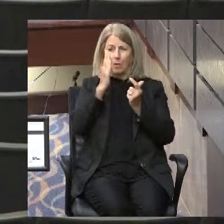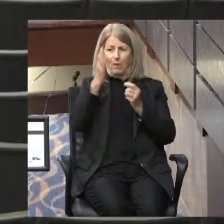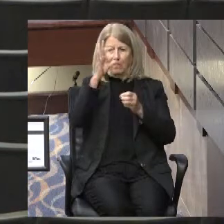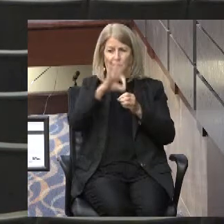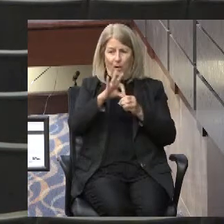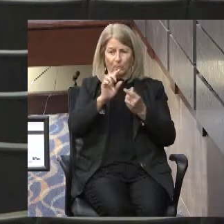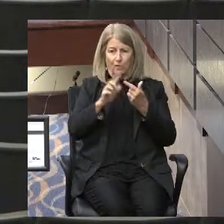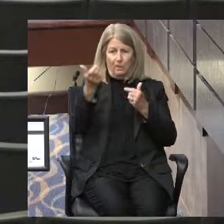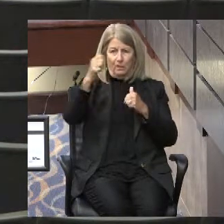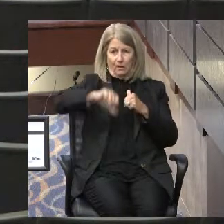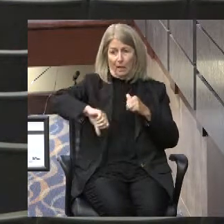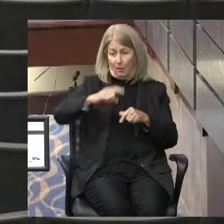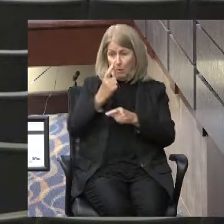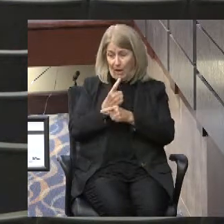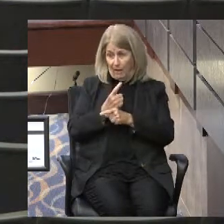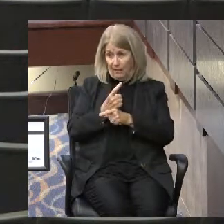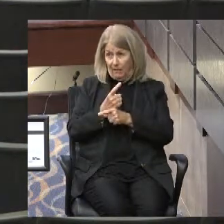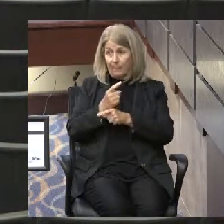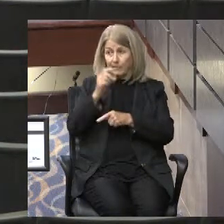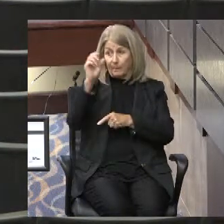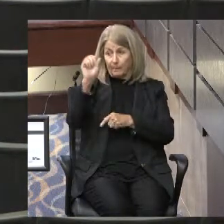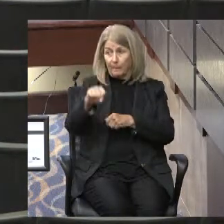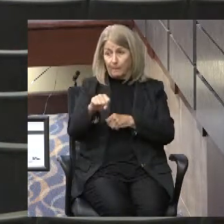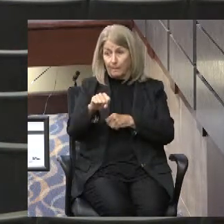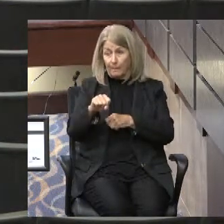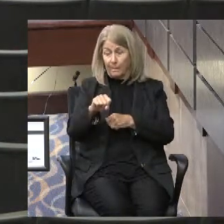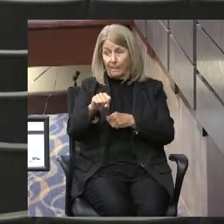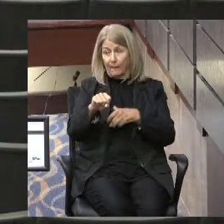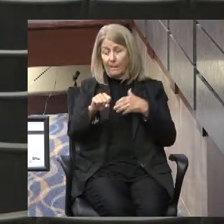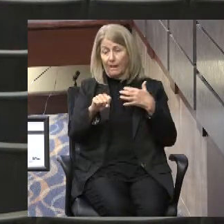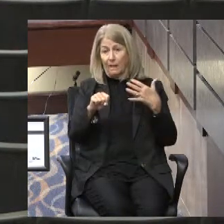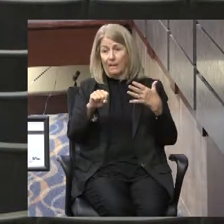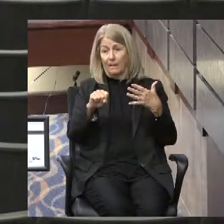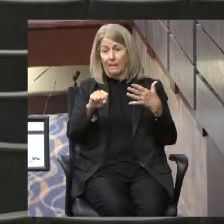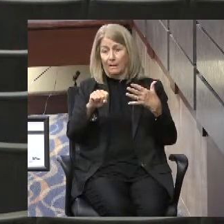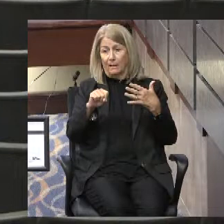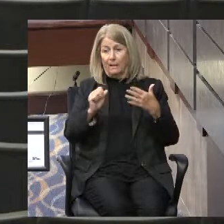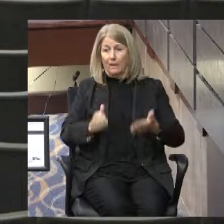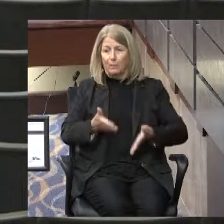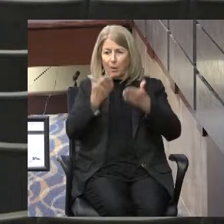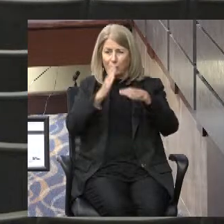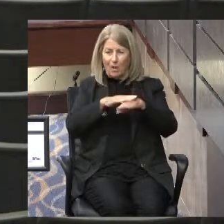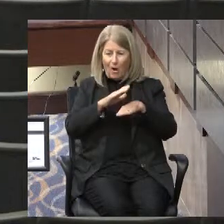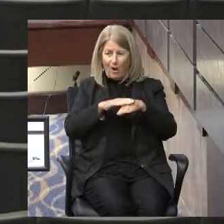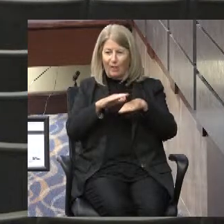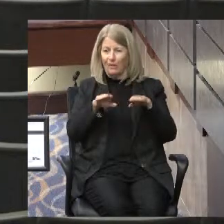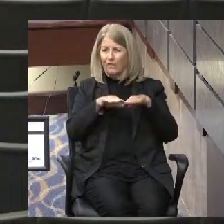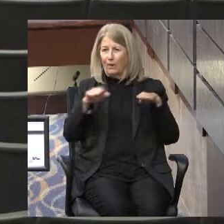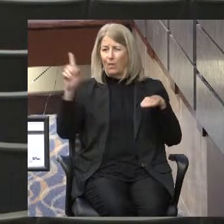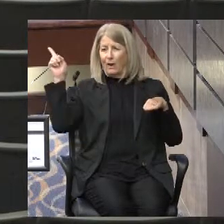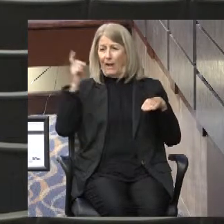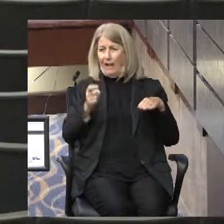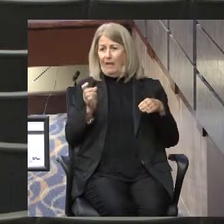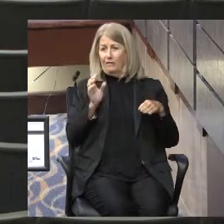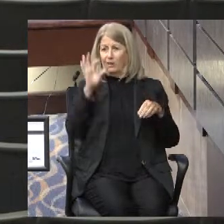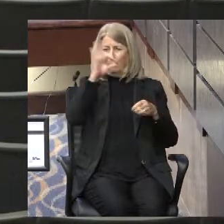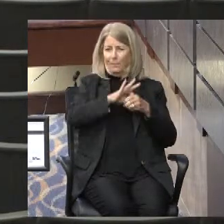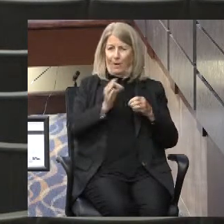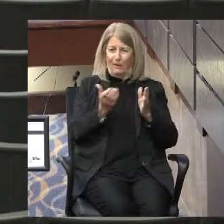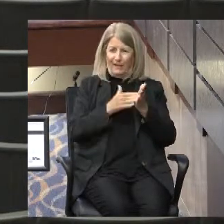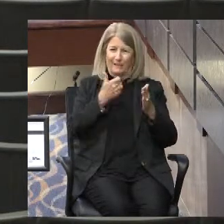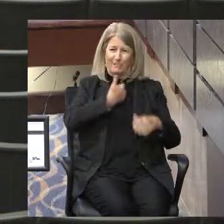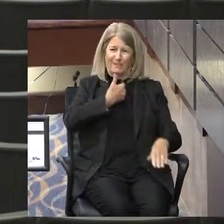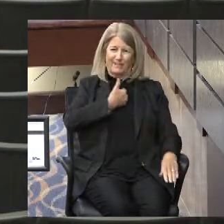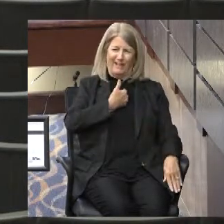it down, right? Is Yeah. that what we're saying? I'm voting no. We don't know yet. Motion on the floor. I have to vote against myself?